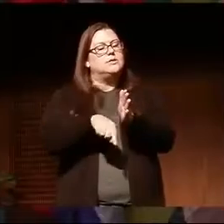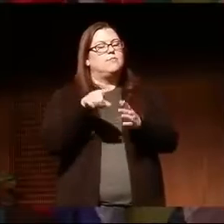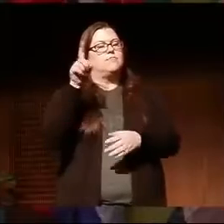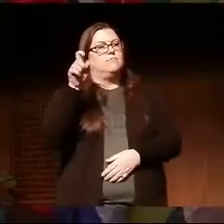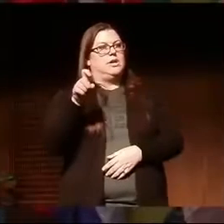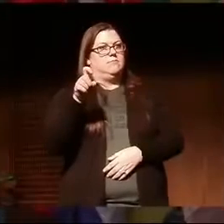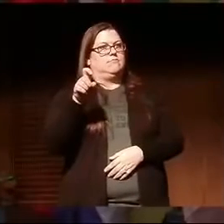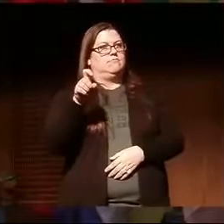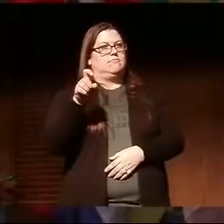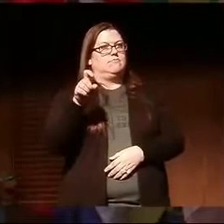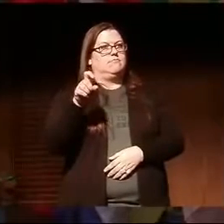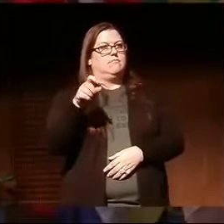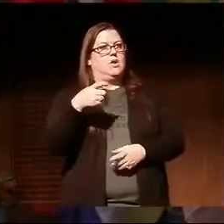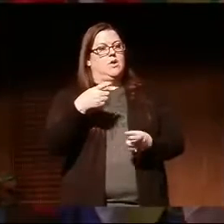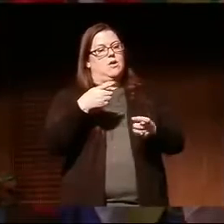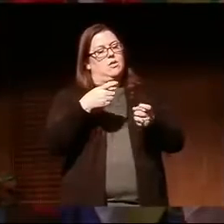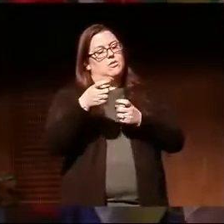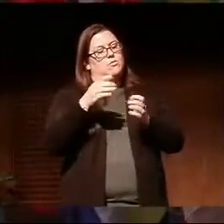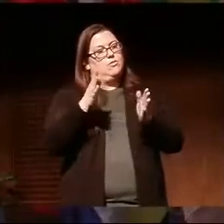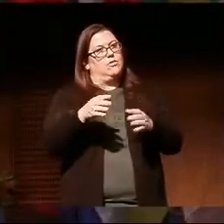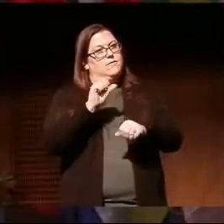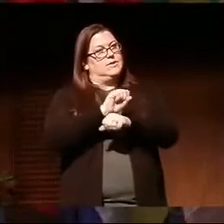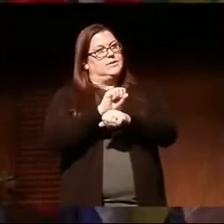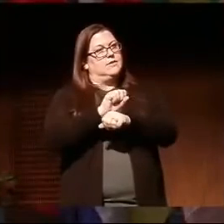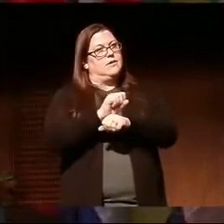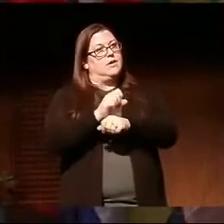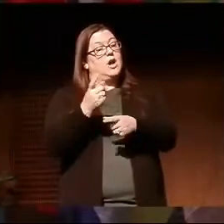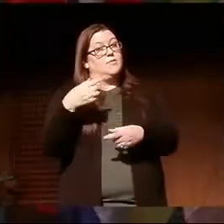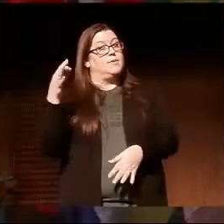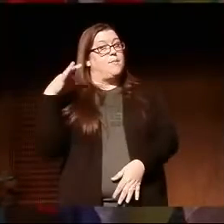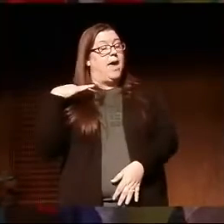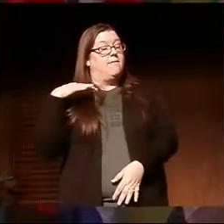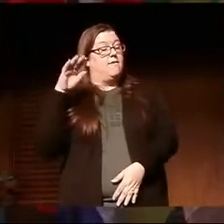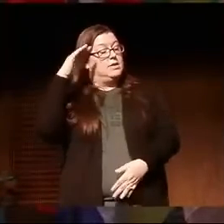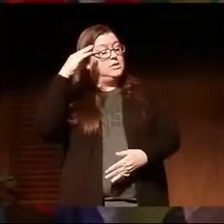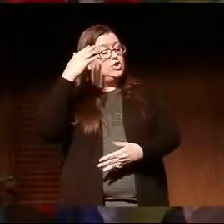Ruler of the synagogue, who comes on behalf of his 12-year-old daughter, right?